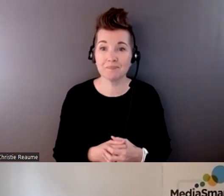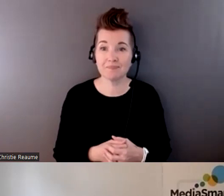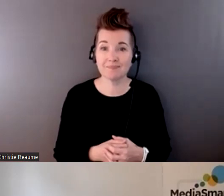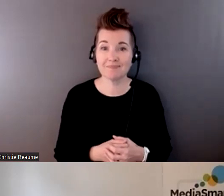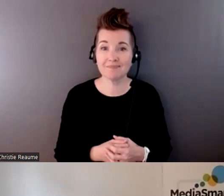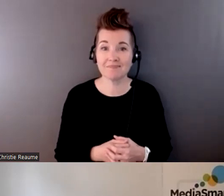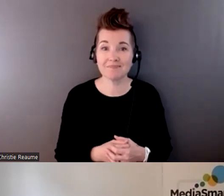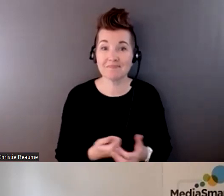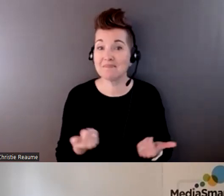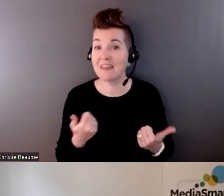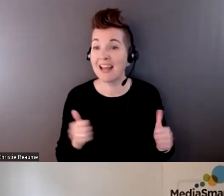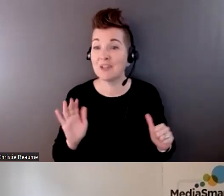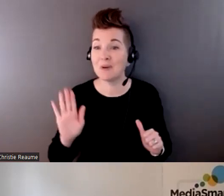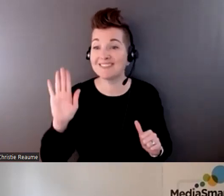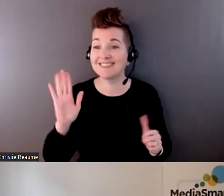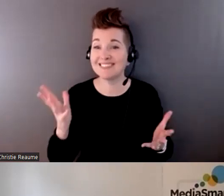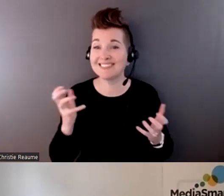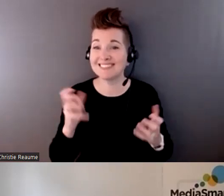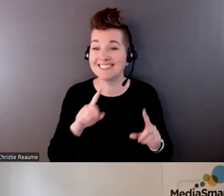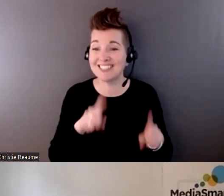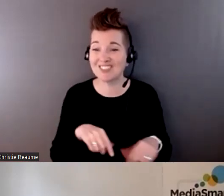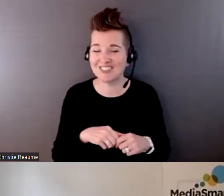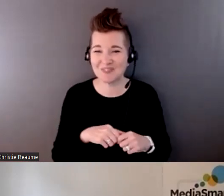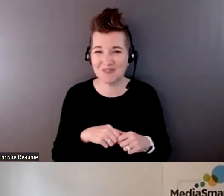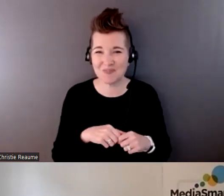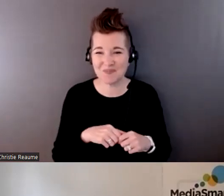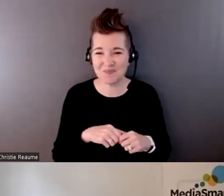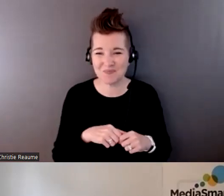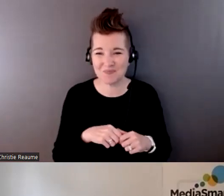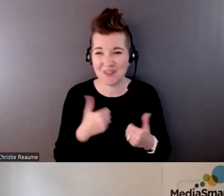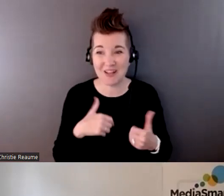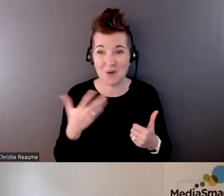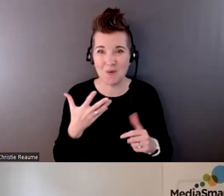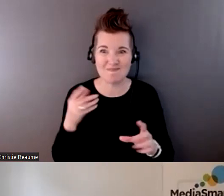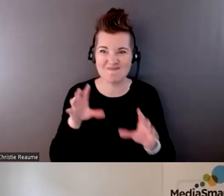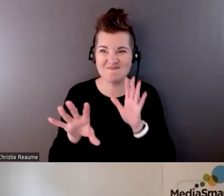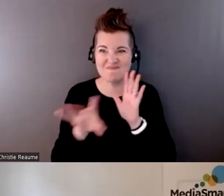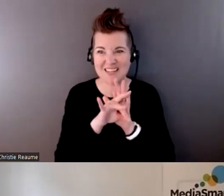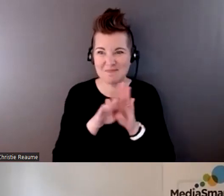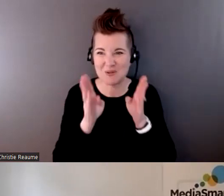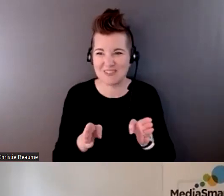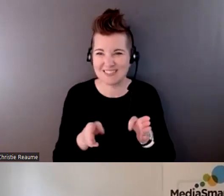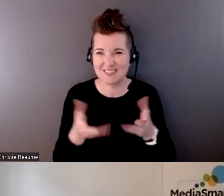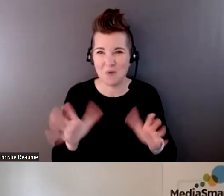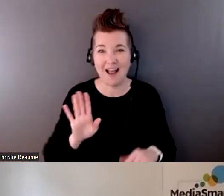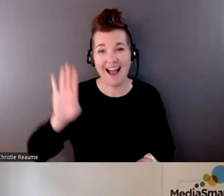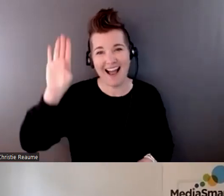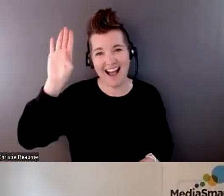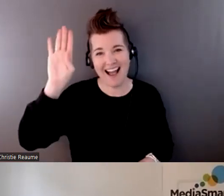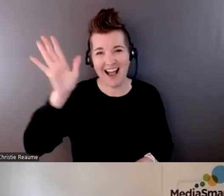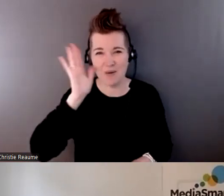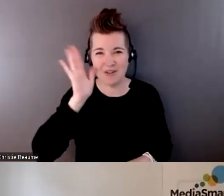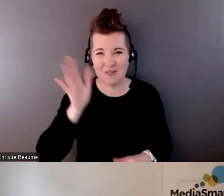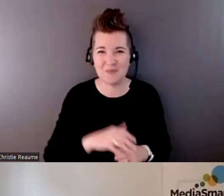volunteering I didn't want to put you on this card I'll speak up okay go